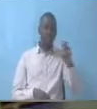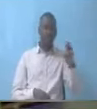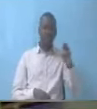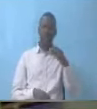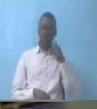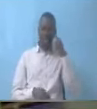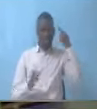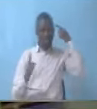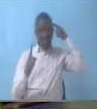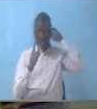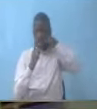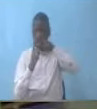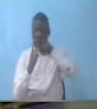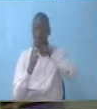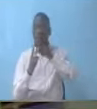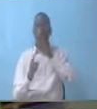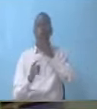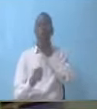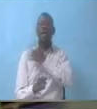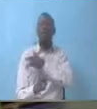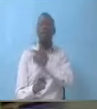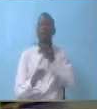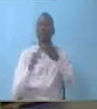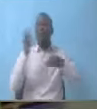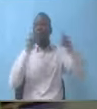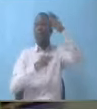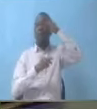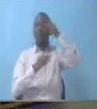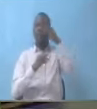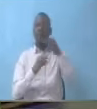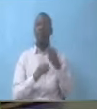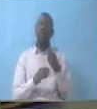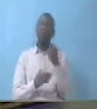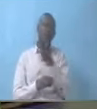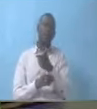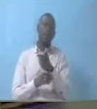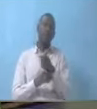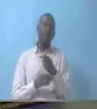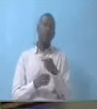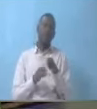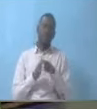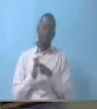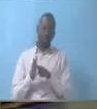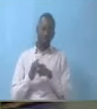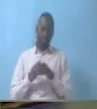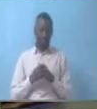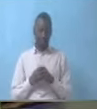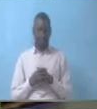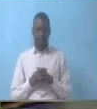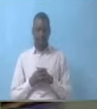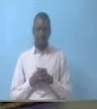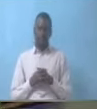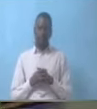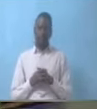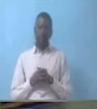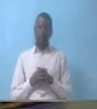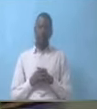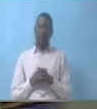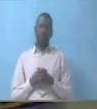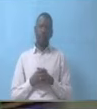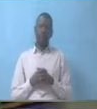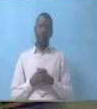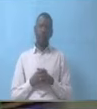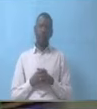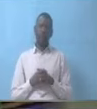above their pay grade. Dafa melni decree yoyu nak dafa am ño xamné dal ñom lañ ci doon